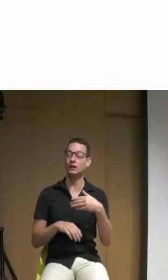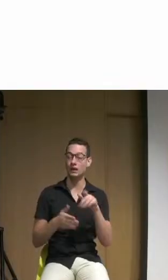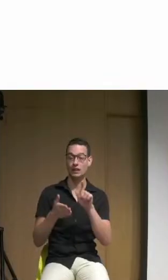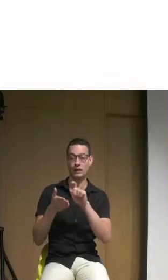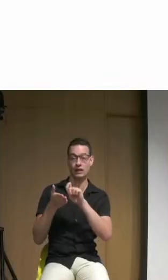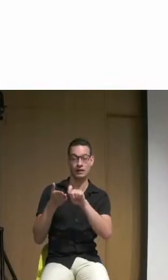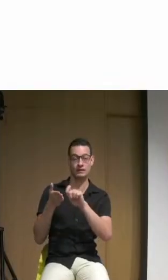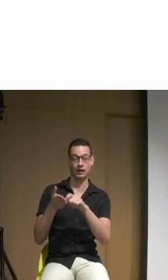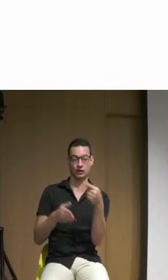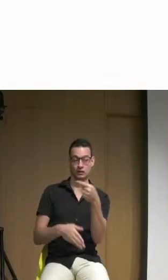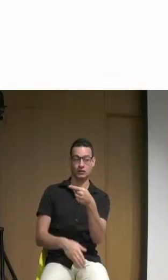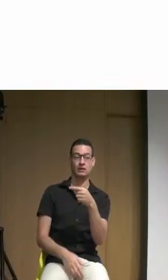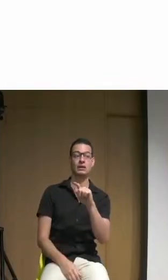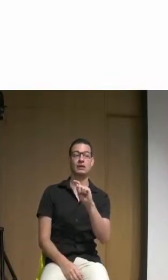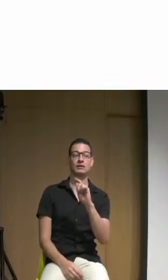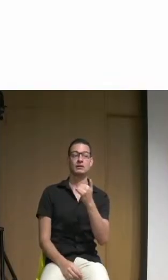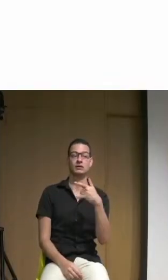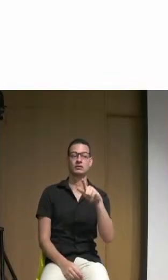the 22nd.